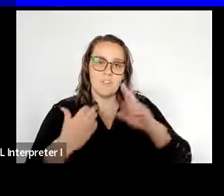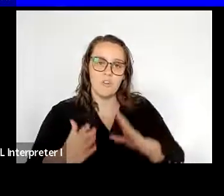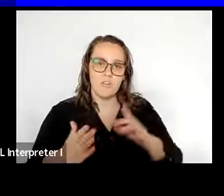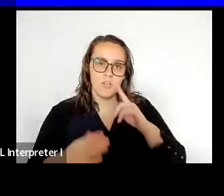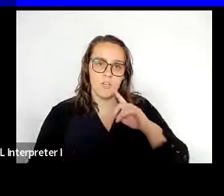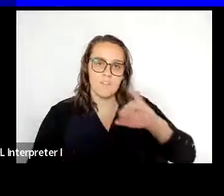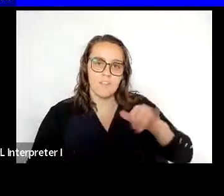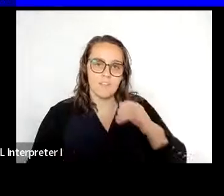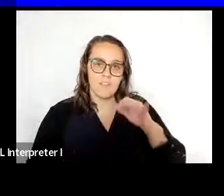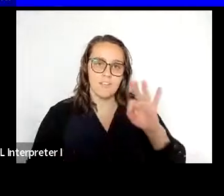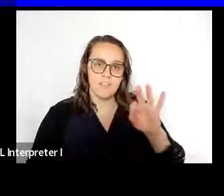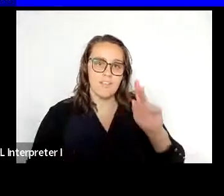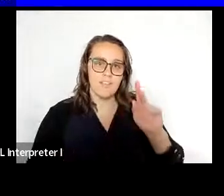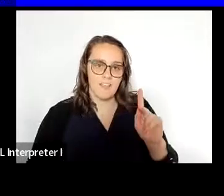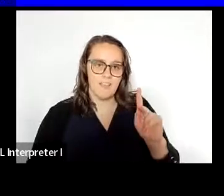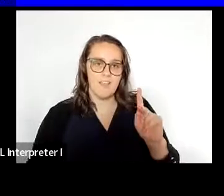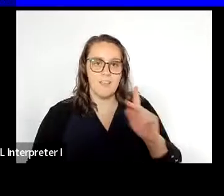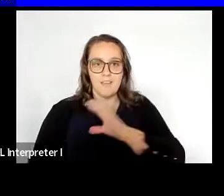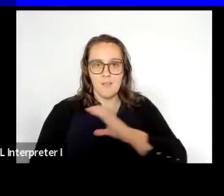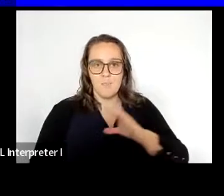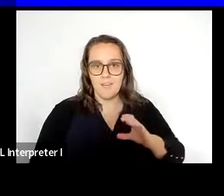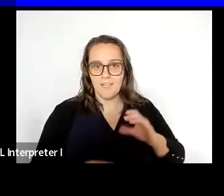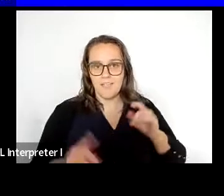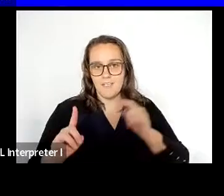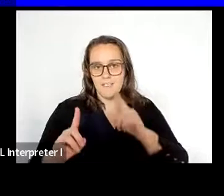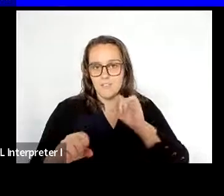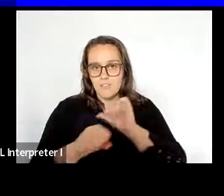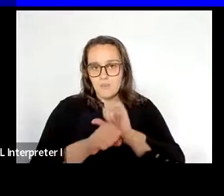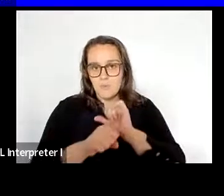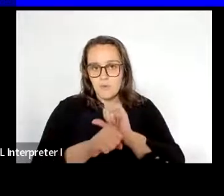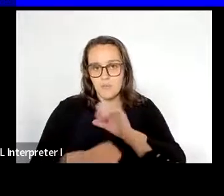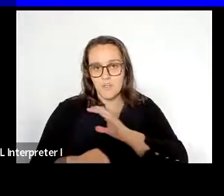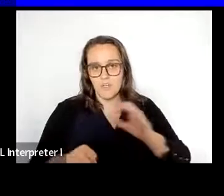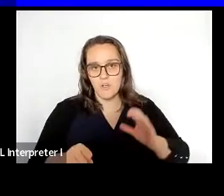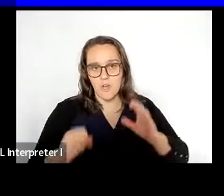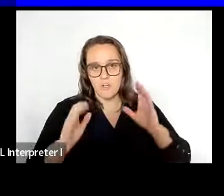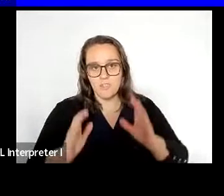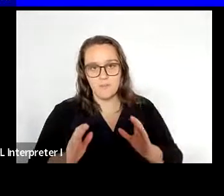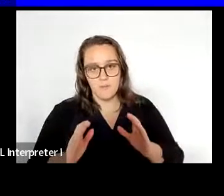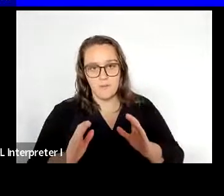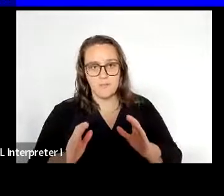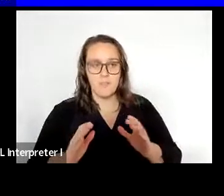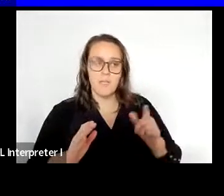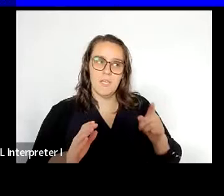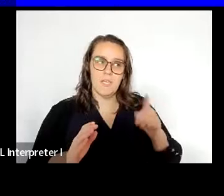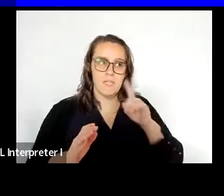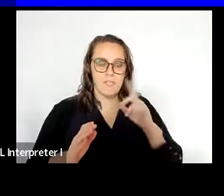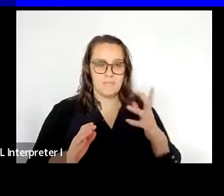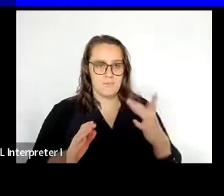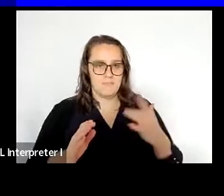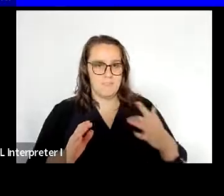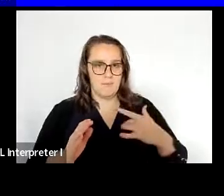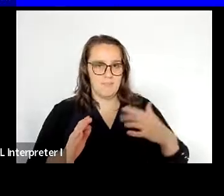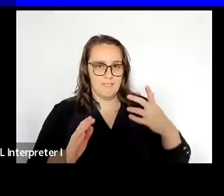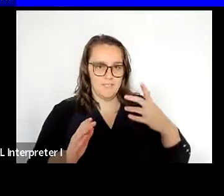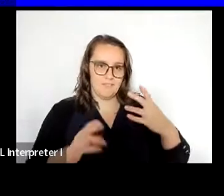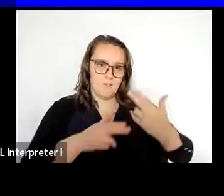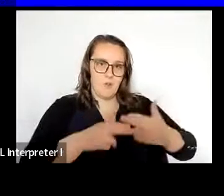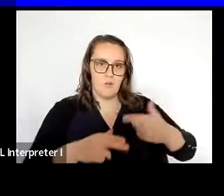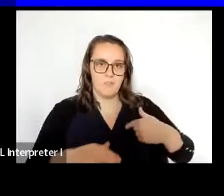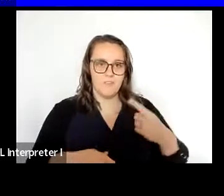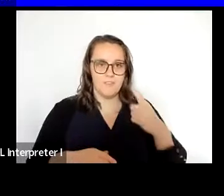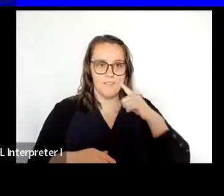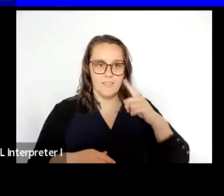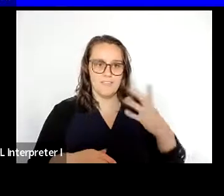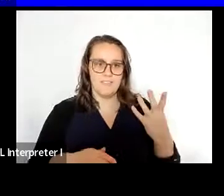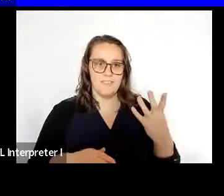Philip Hart, who was in Congress, who was known as the conscience of the Senate locally. Ms. Hardy championed